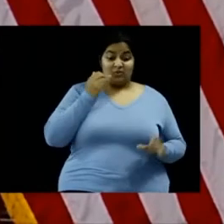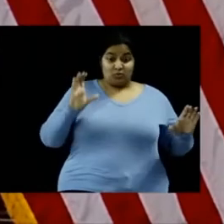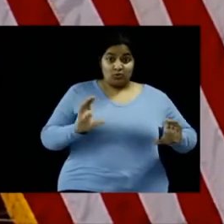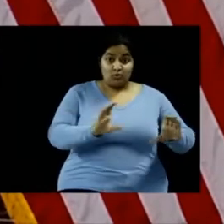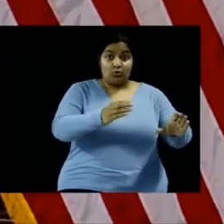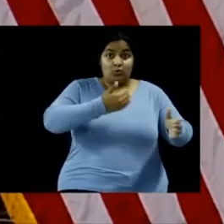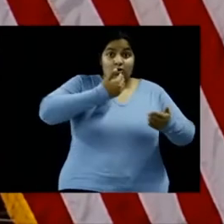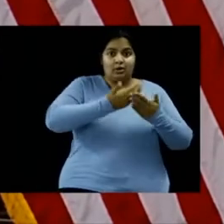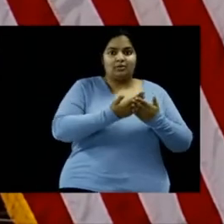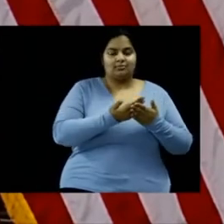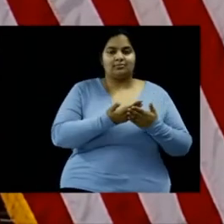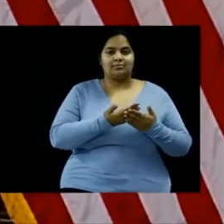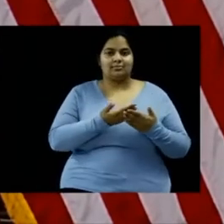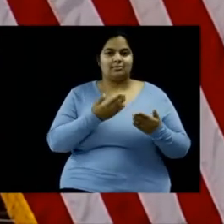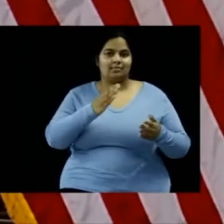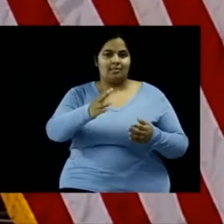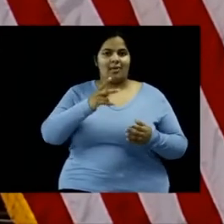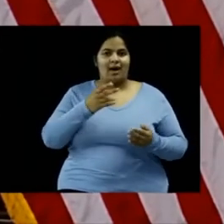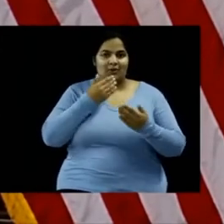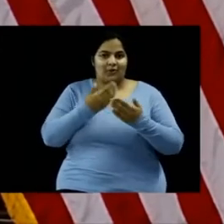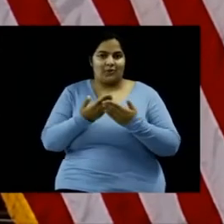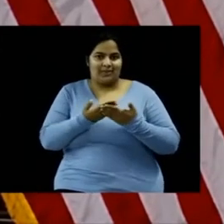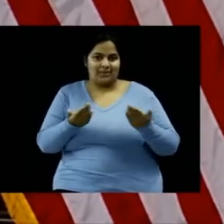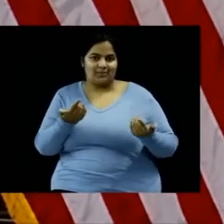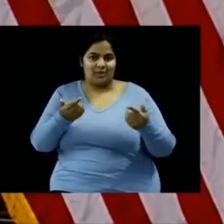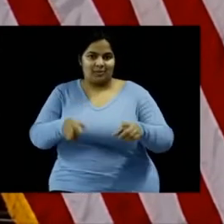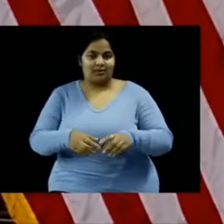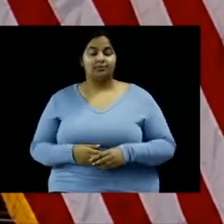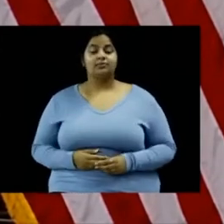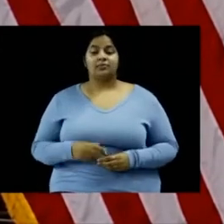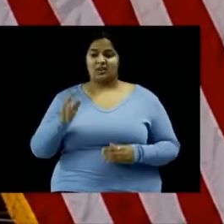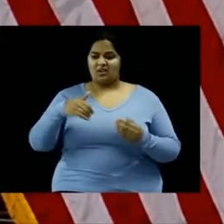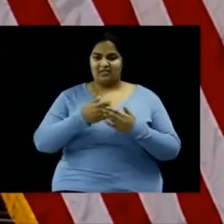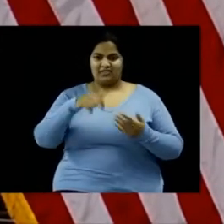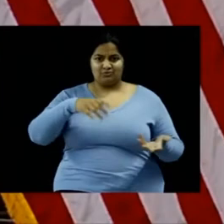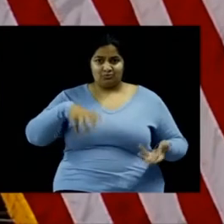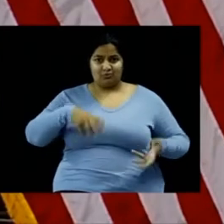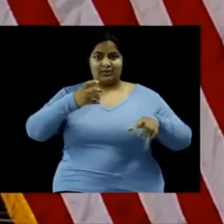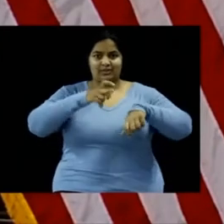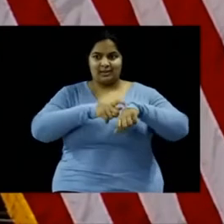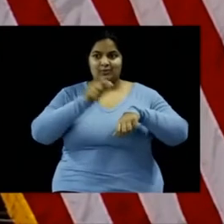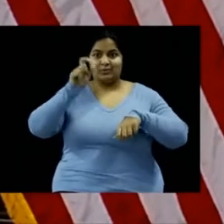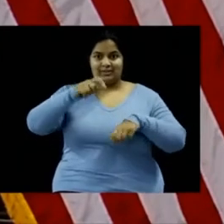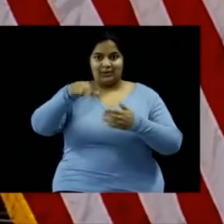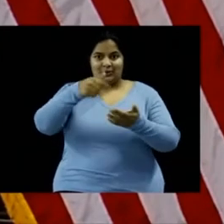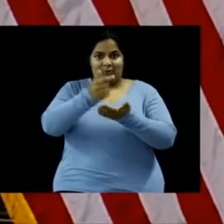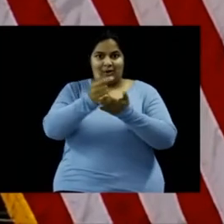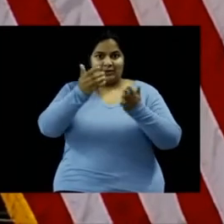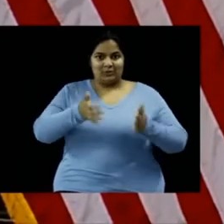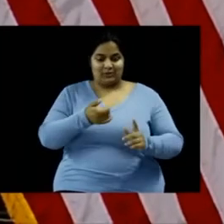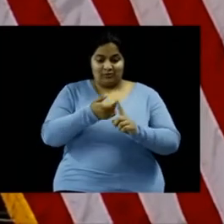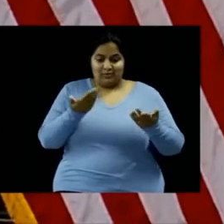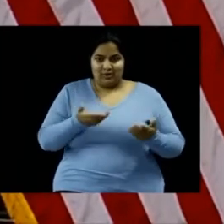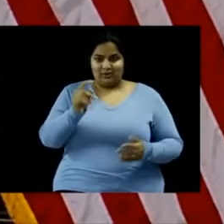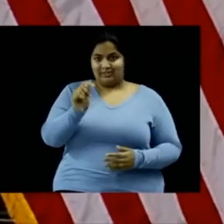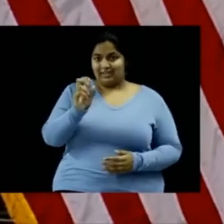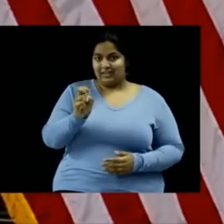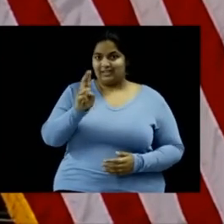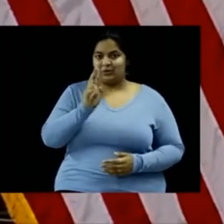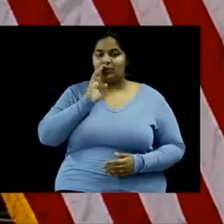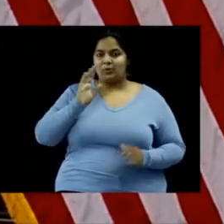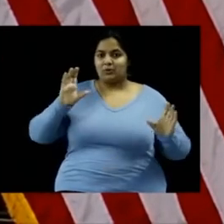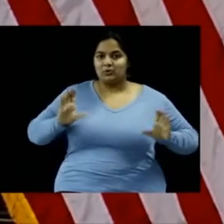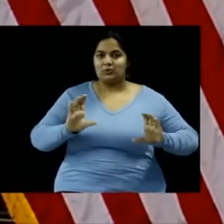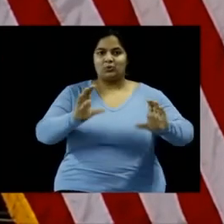us. In this nation, in these tumultuous times, we need the kind of graduates from Texas Southern University that will do good.